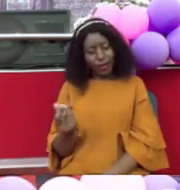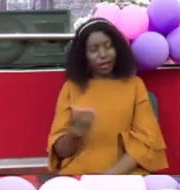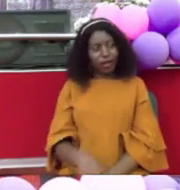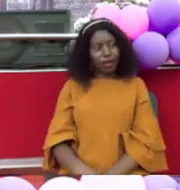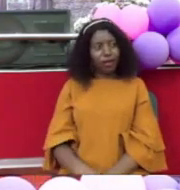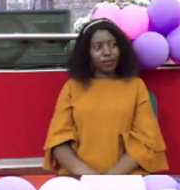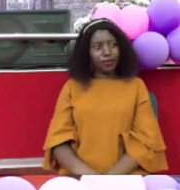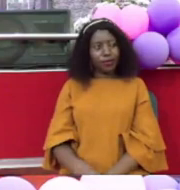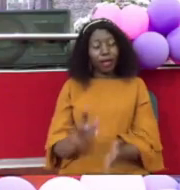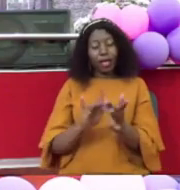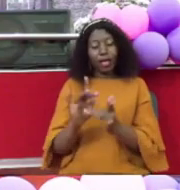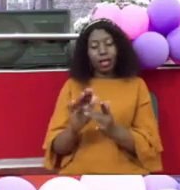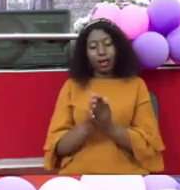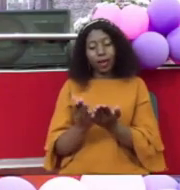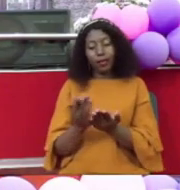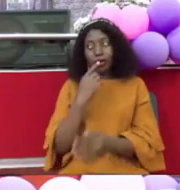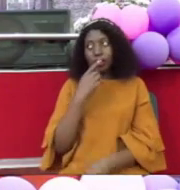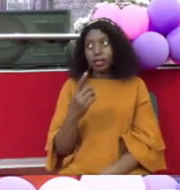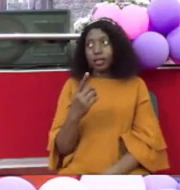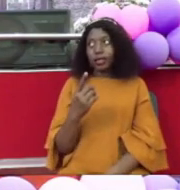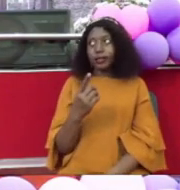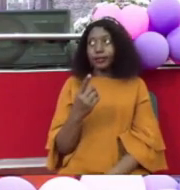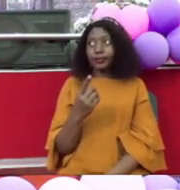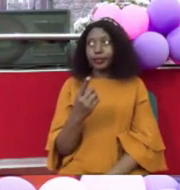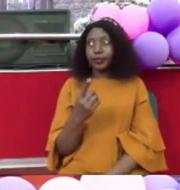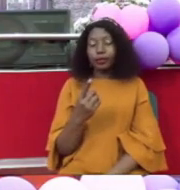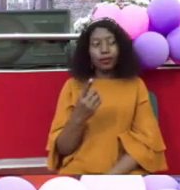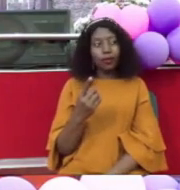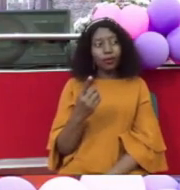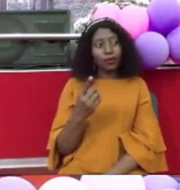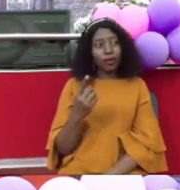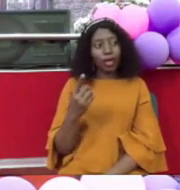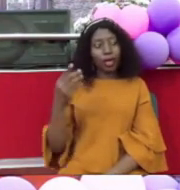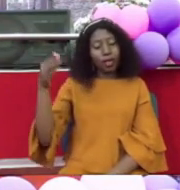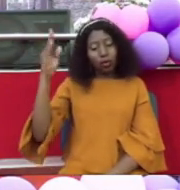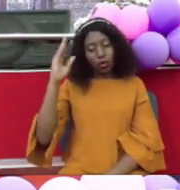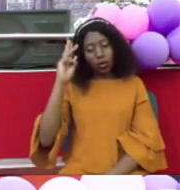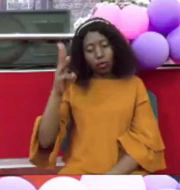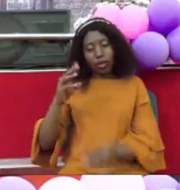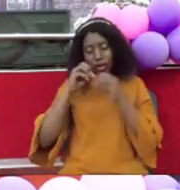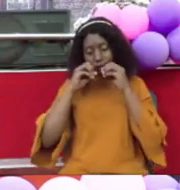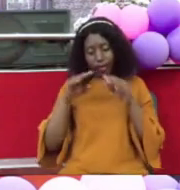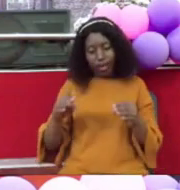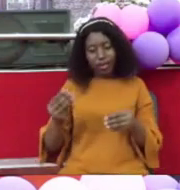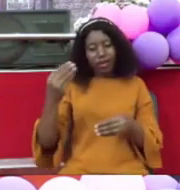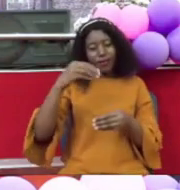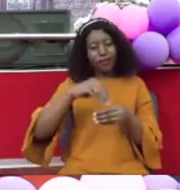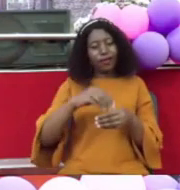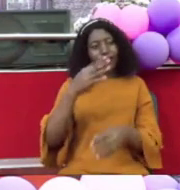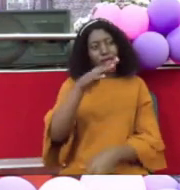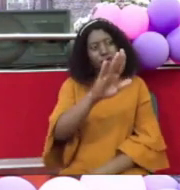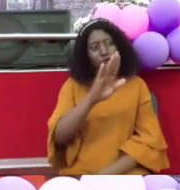storehouse. Ya kwamba, Biblia inasema katika matendo ya mitume, atabariki nyumba ya kuweka kwako. So if you have no investment, there's nothing